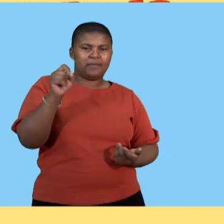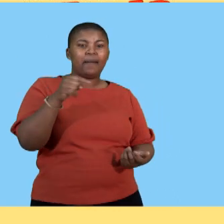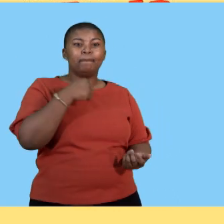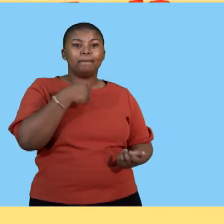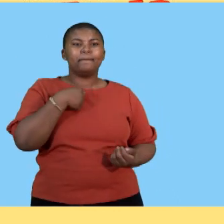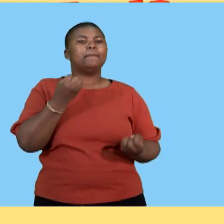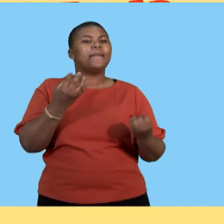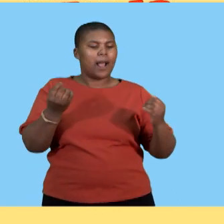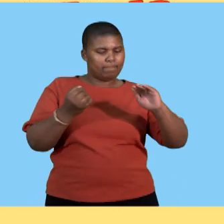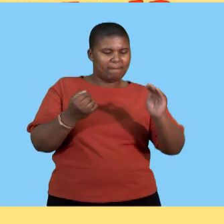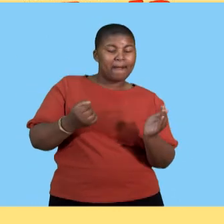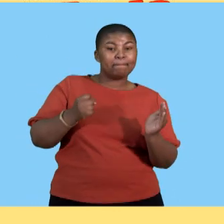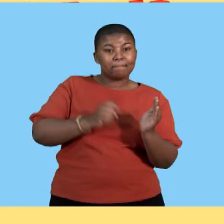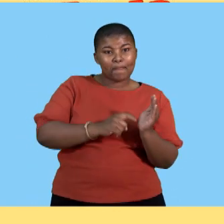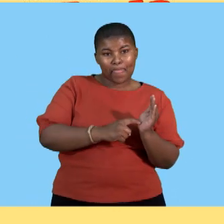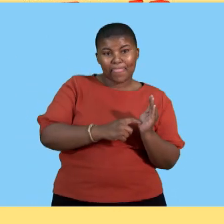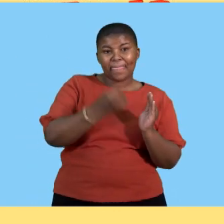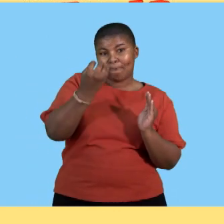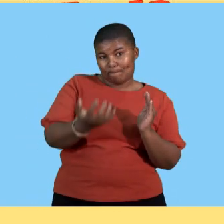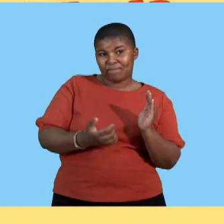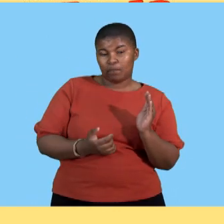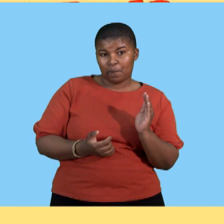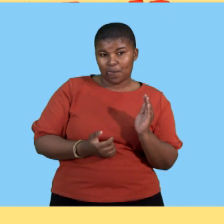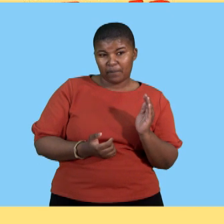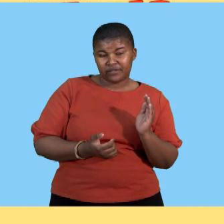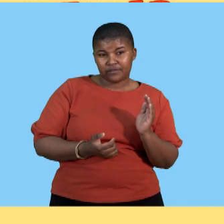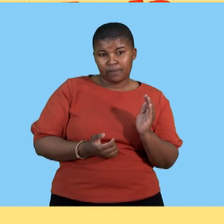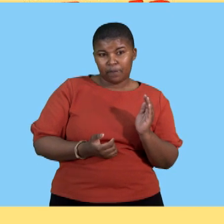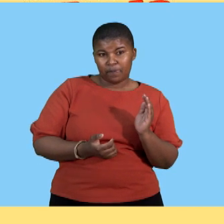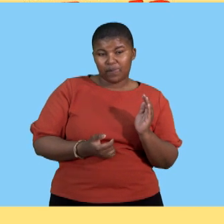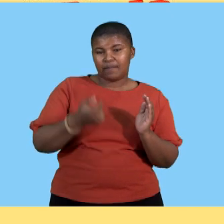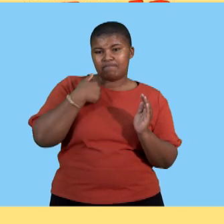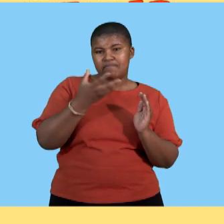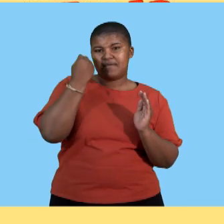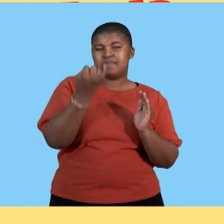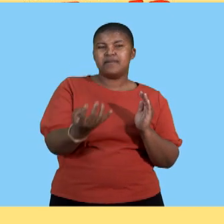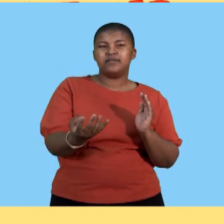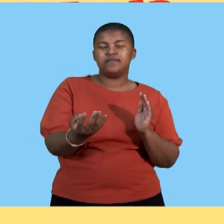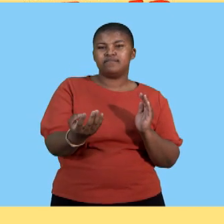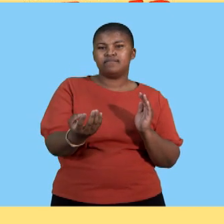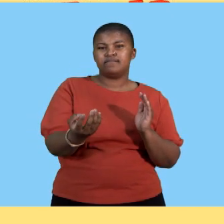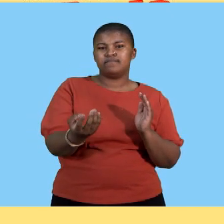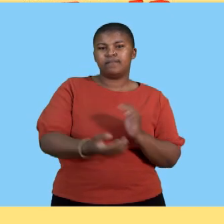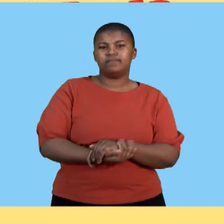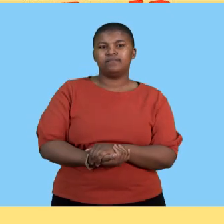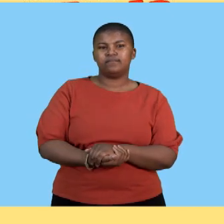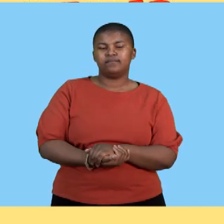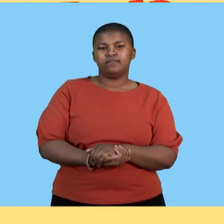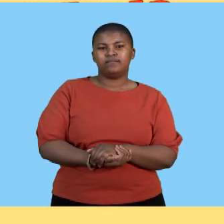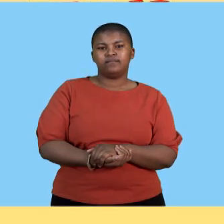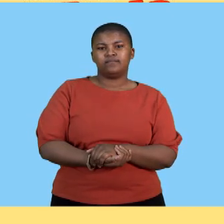and I'll say my pension fund, I'll open my bracket. And on my pension fund, I'll then get the